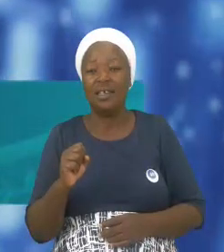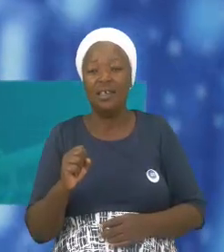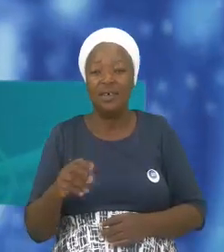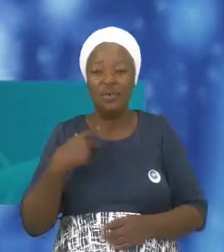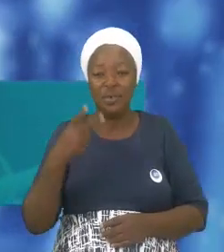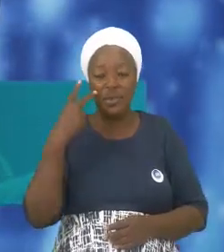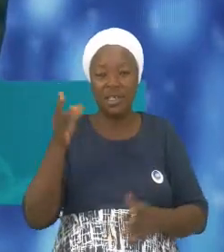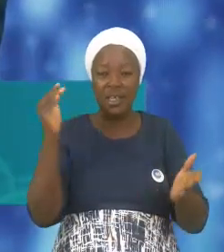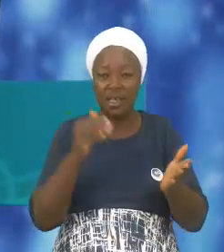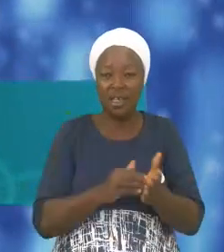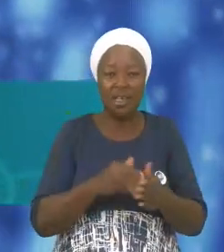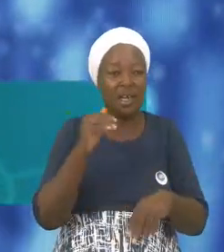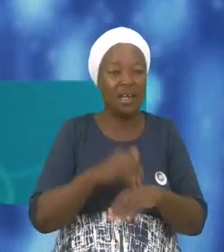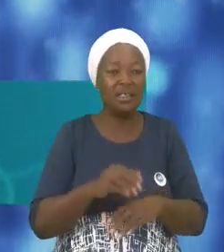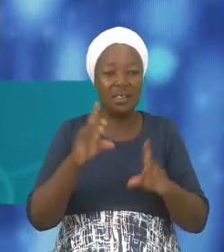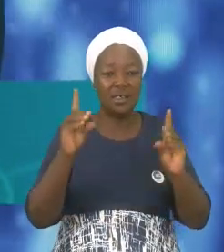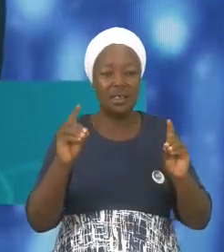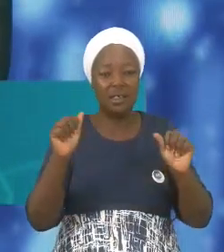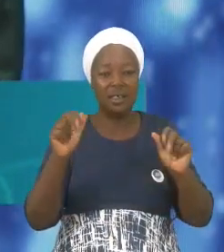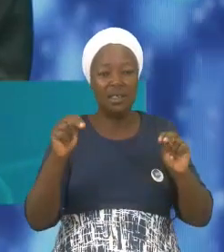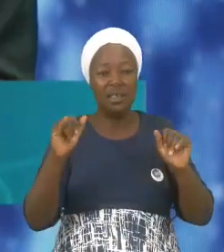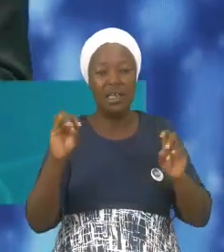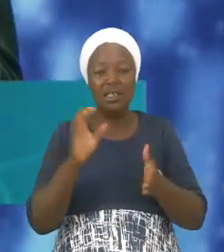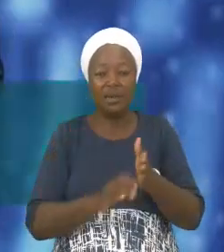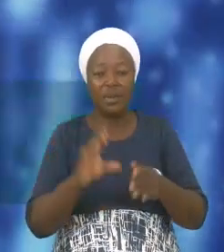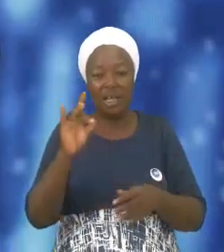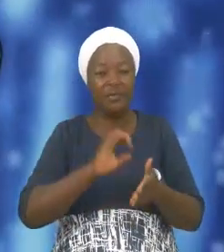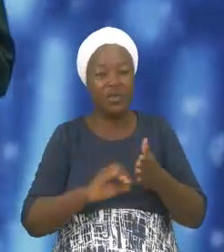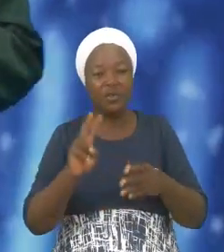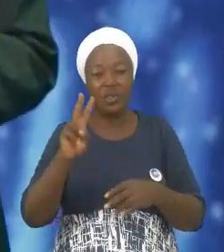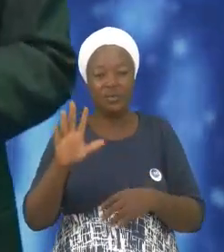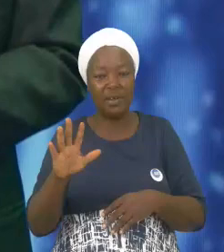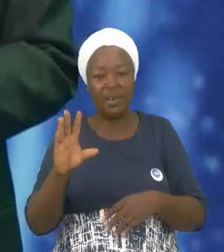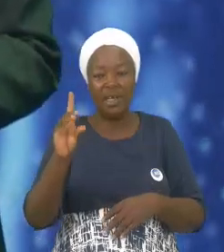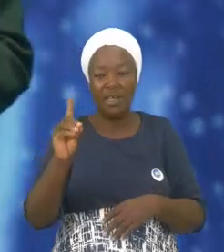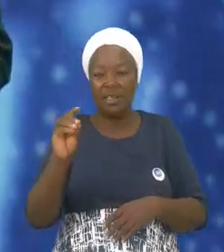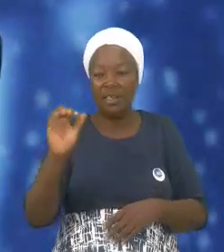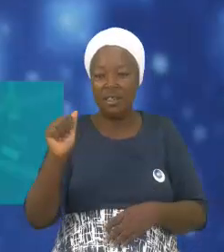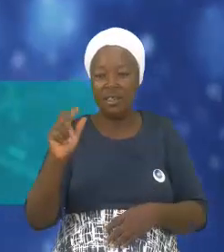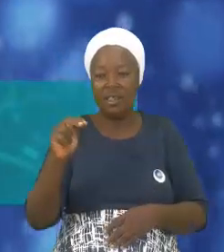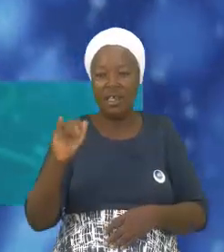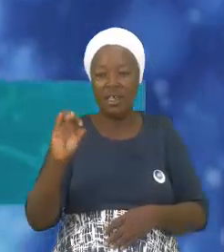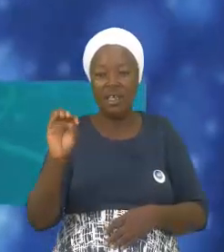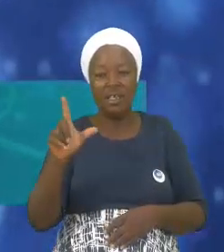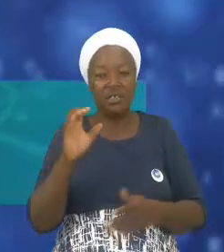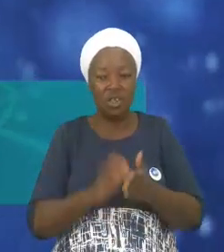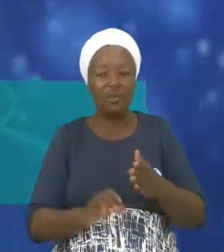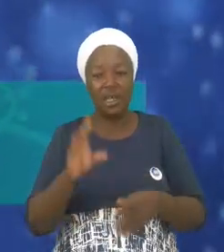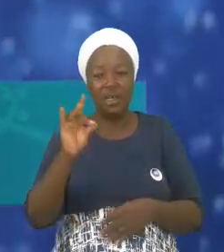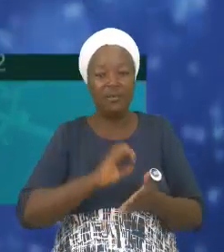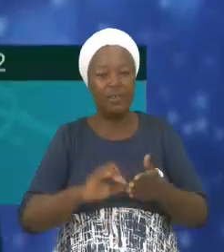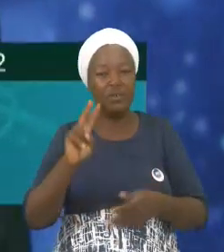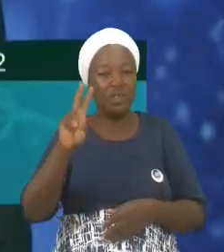again at Daniel chapter 8. I'm looking at verse 25. Daniel chapter 8, reading from verse